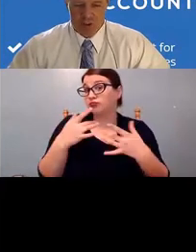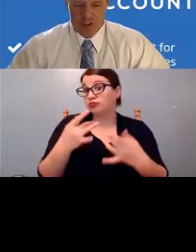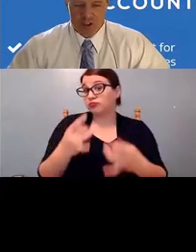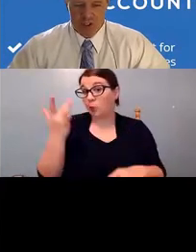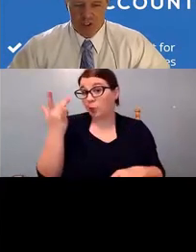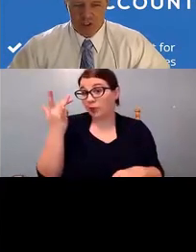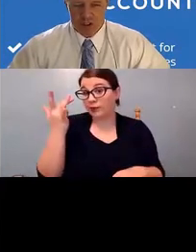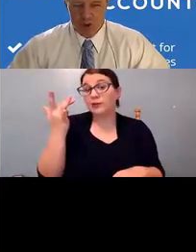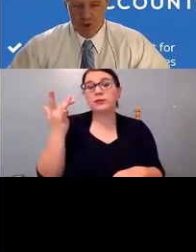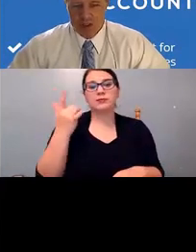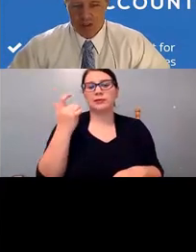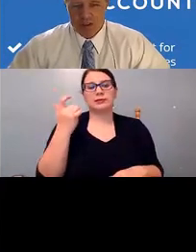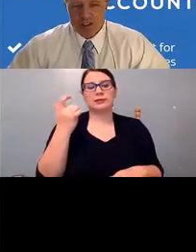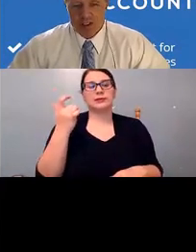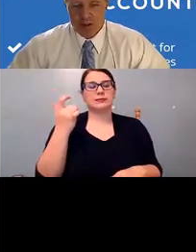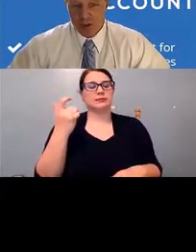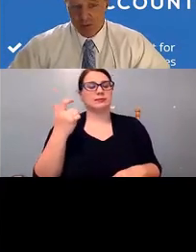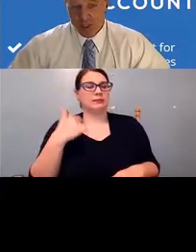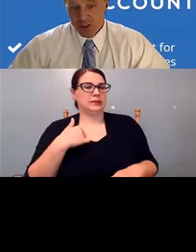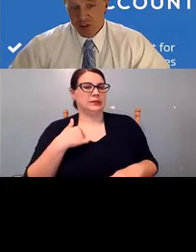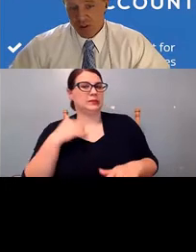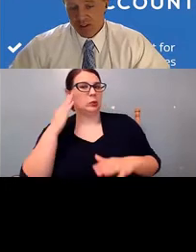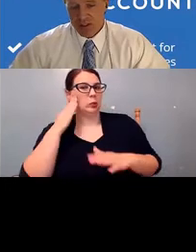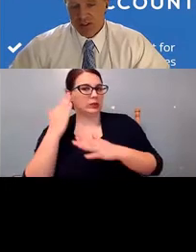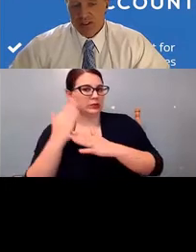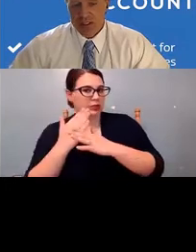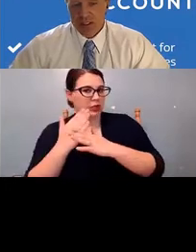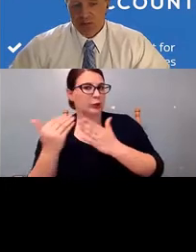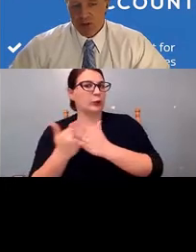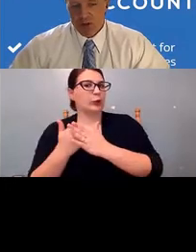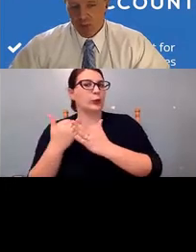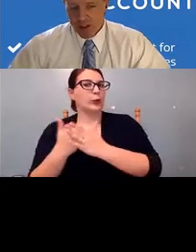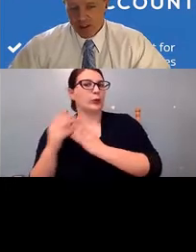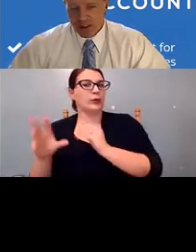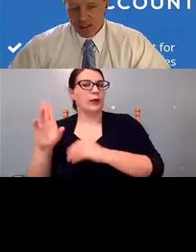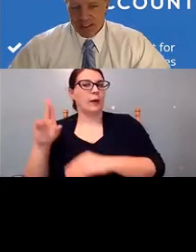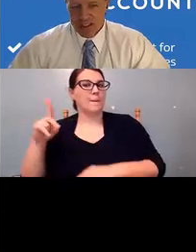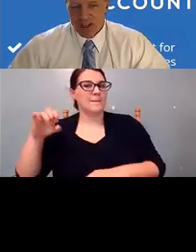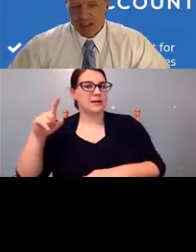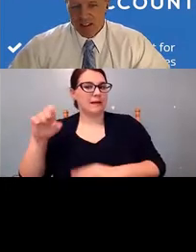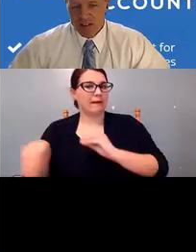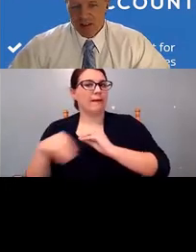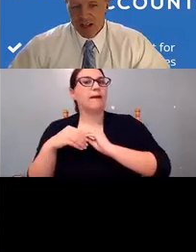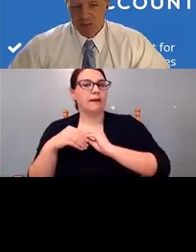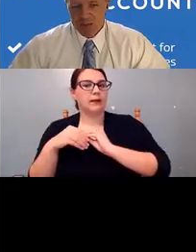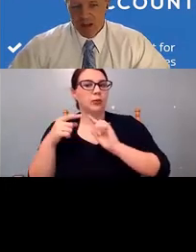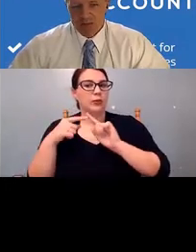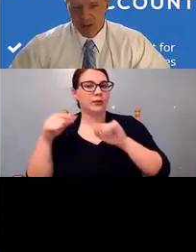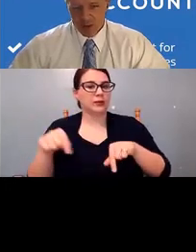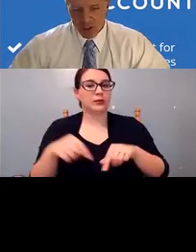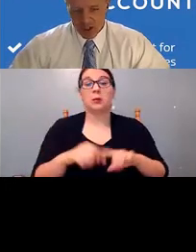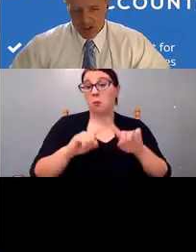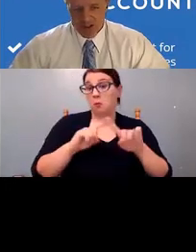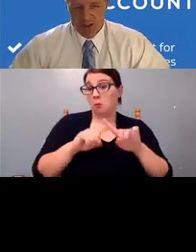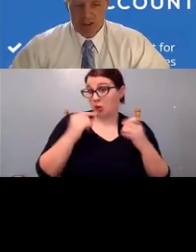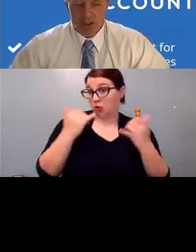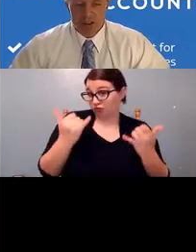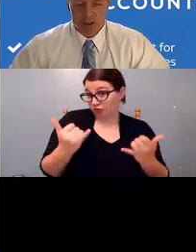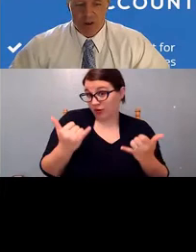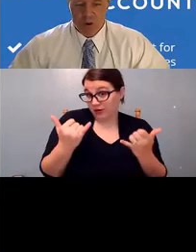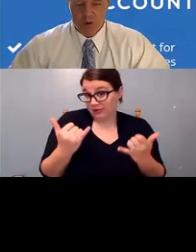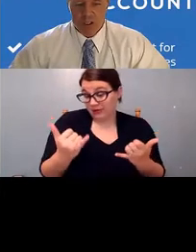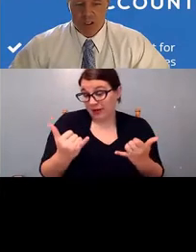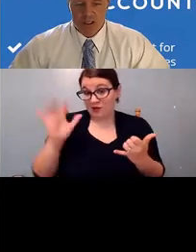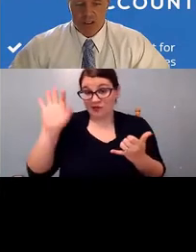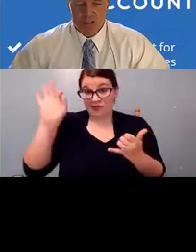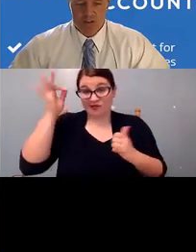share with you in just a moment some updates to this. But presently, as defined by federal law, there